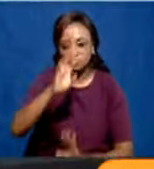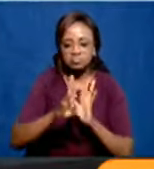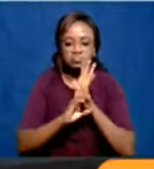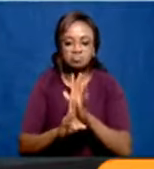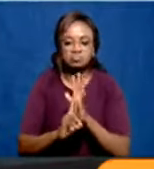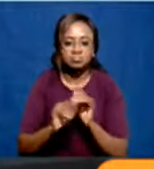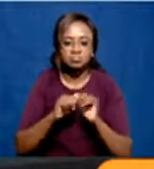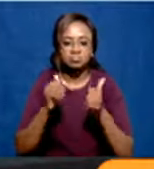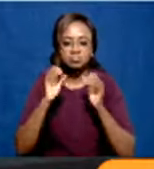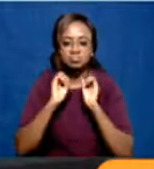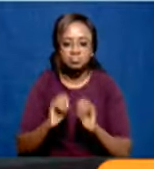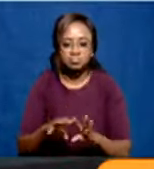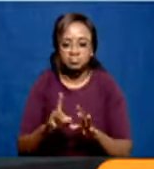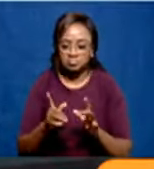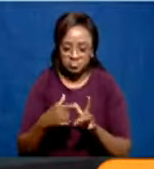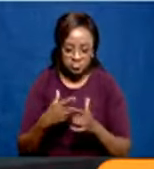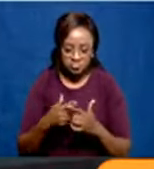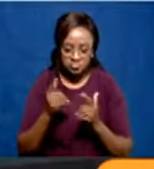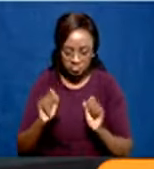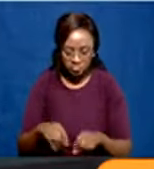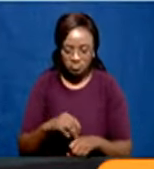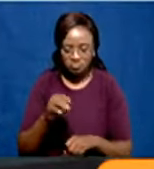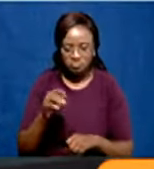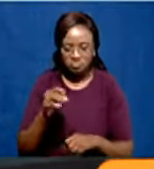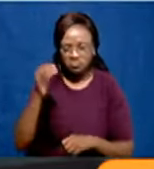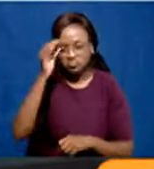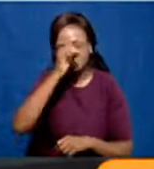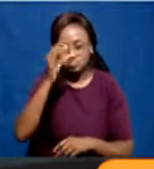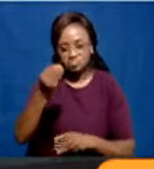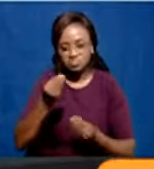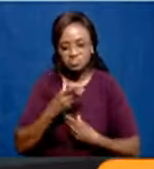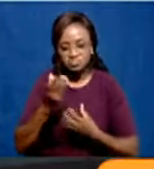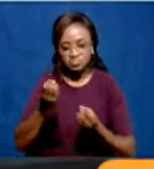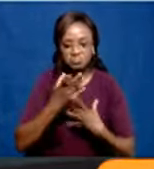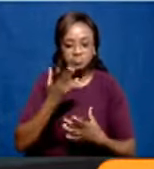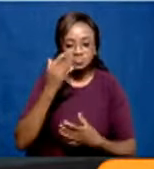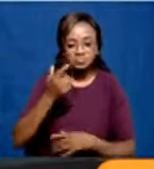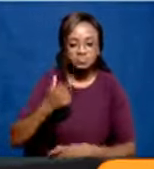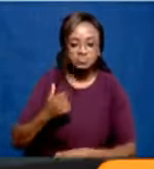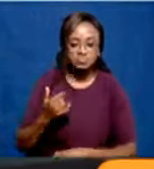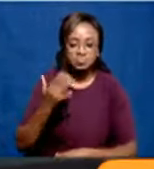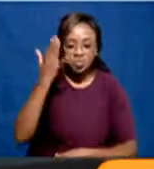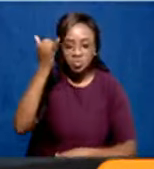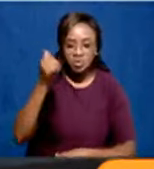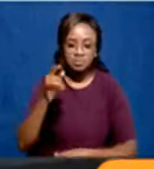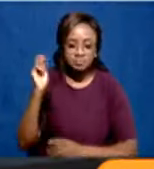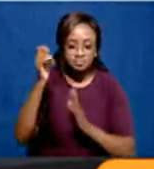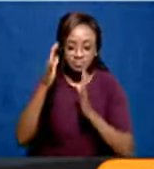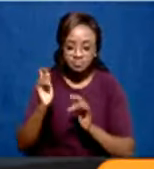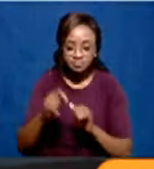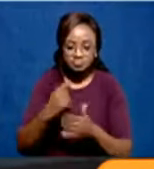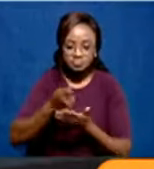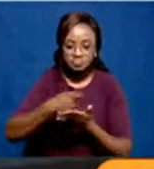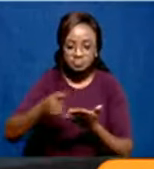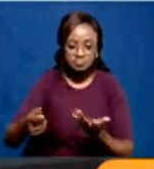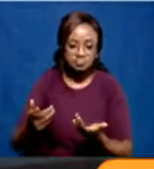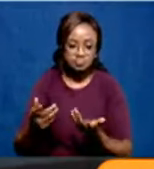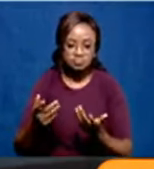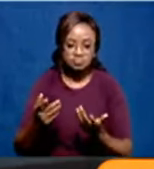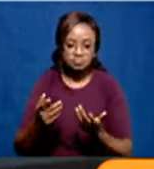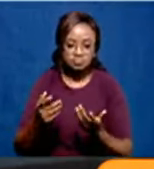or they're not sufficiently represented on the board. We need those views, because there's nothing that stops even an individual Kenyan from sending an email with particular